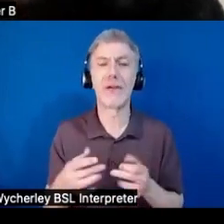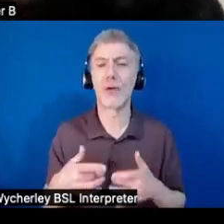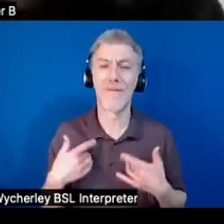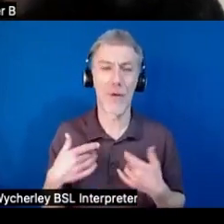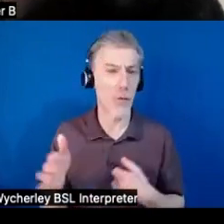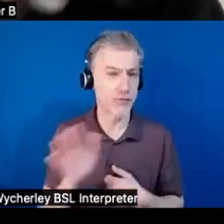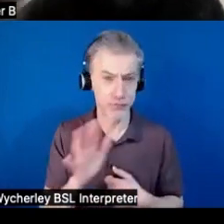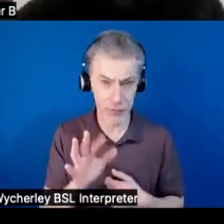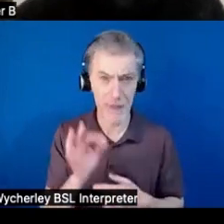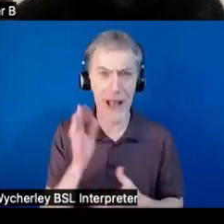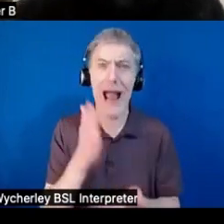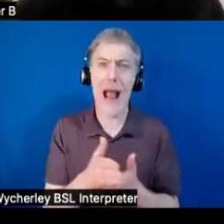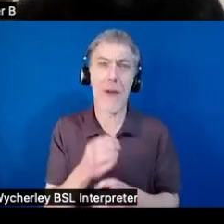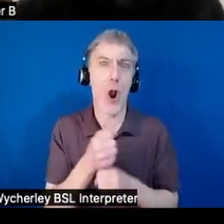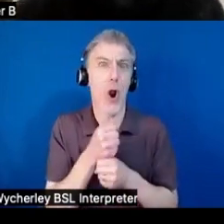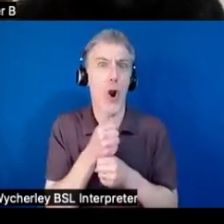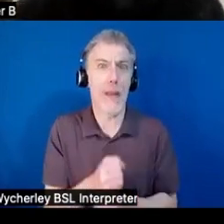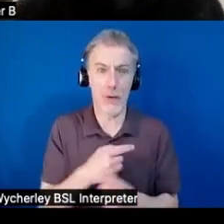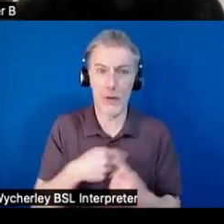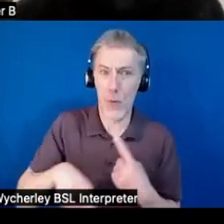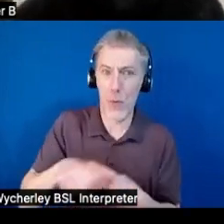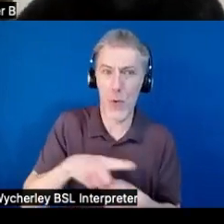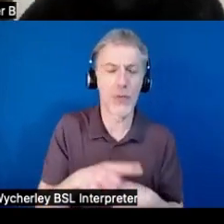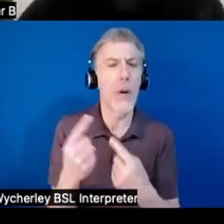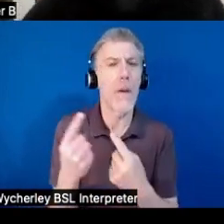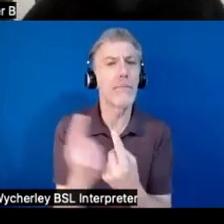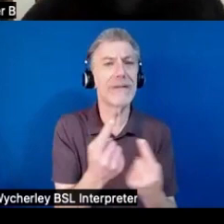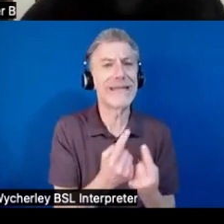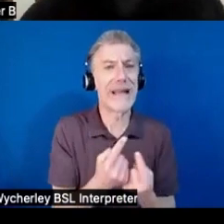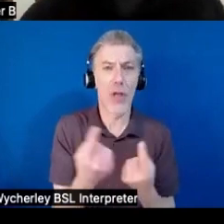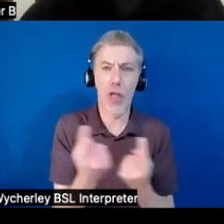specific commitment to shifting material arrangements.